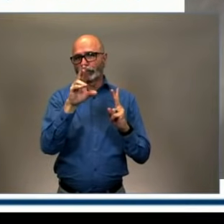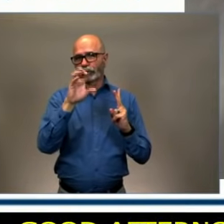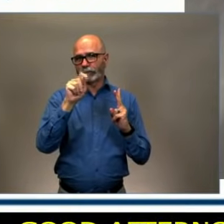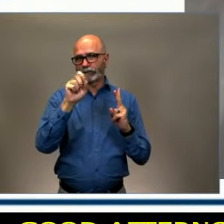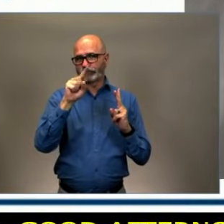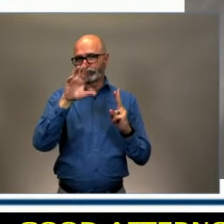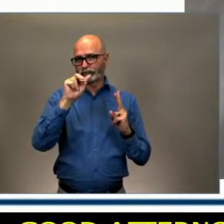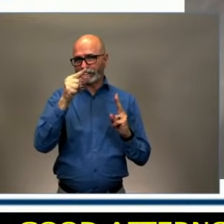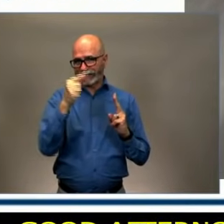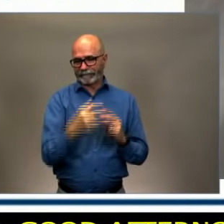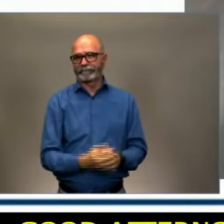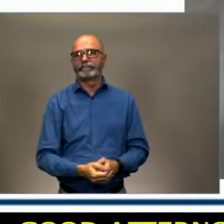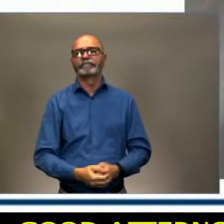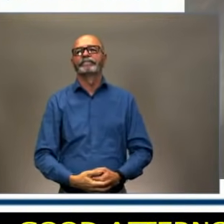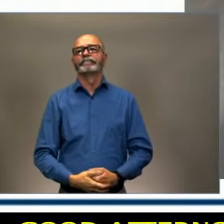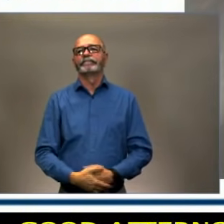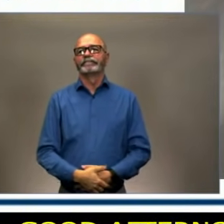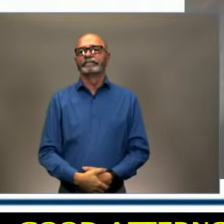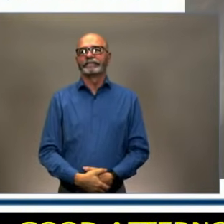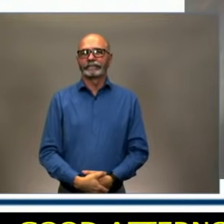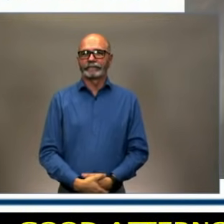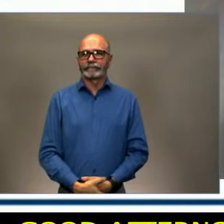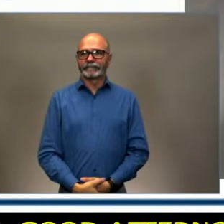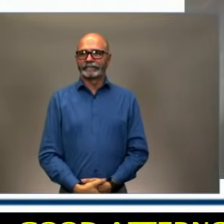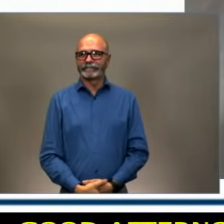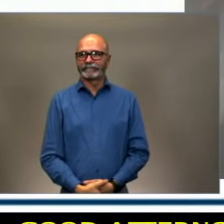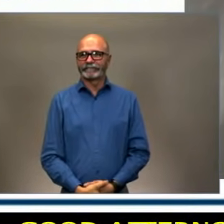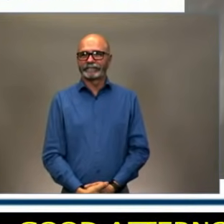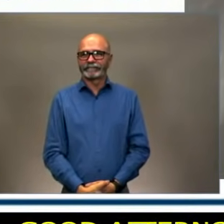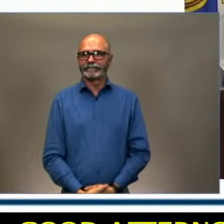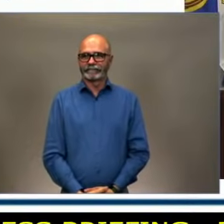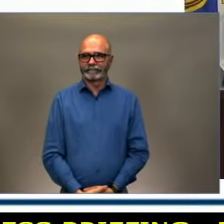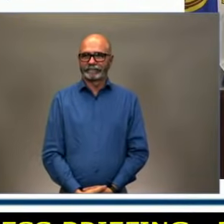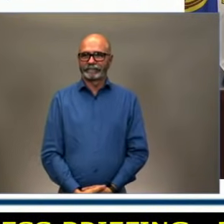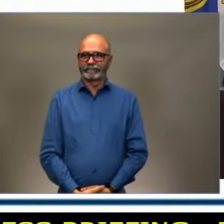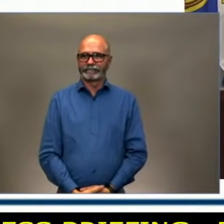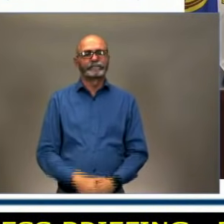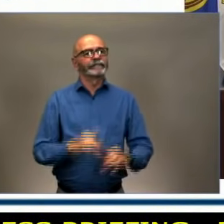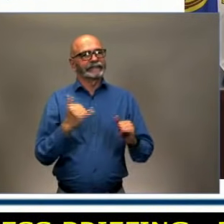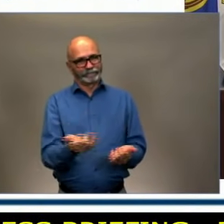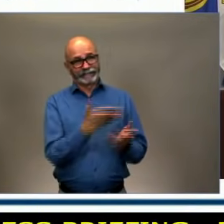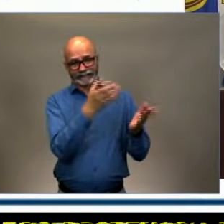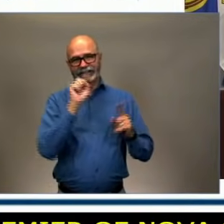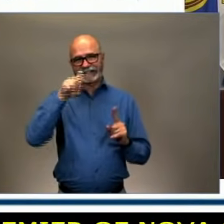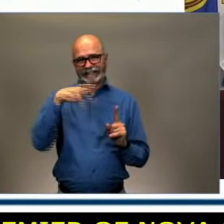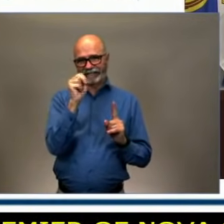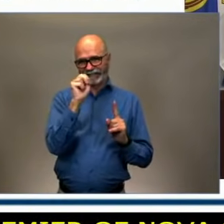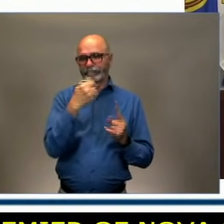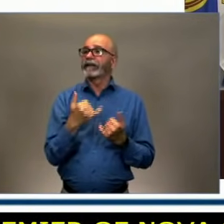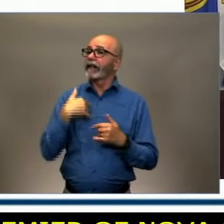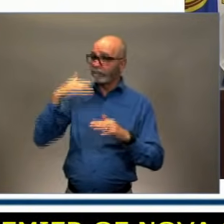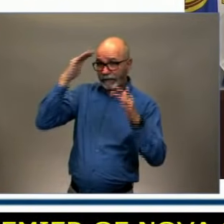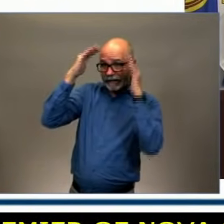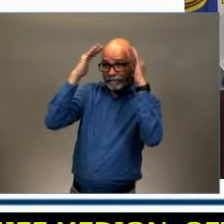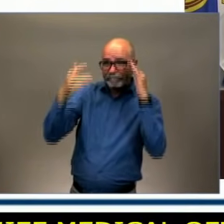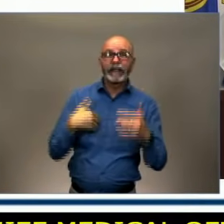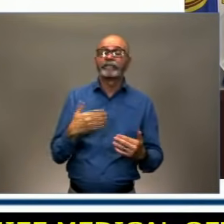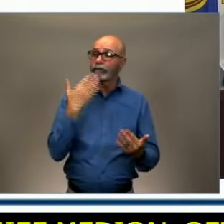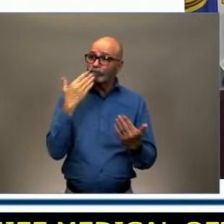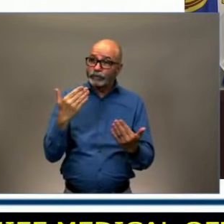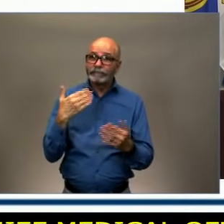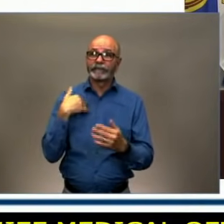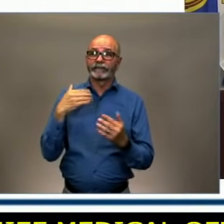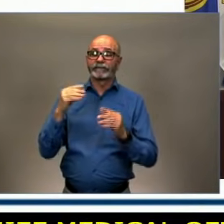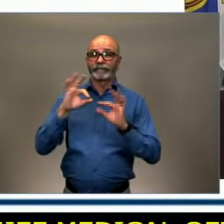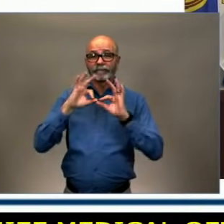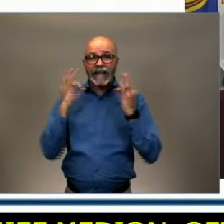Nova Scotia's Chief Medical Officer of Health, Dr. Robert Strang. Go ahead, Premier. Thank you, Chrissy, and hello, everyone. I hope you and your families had a good holiday, and I want